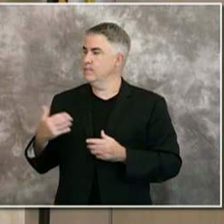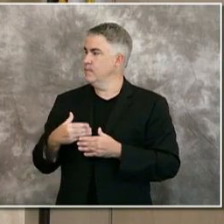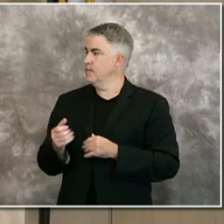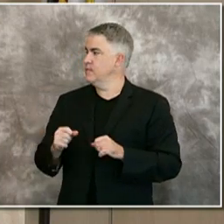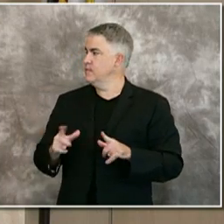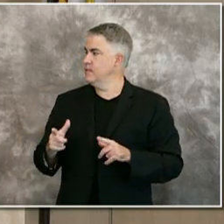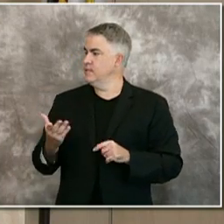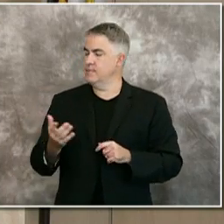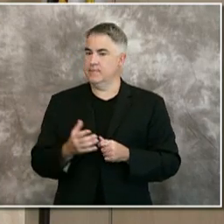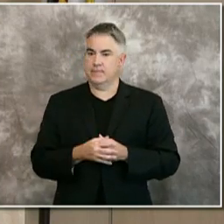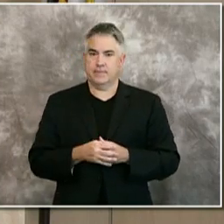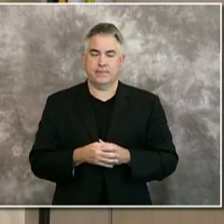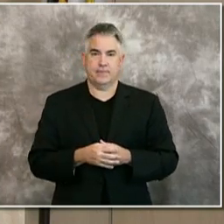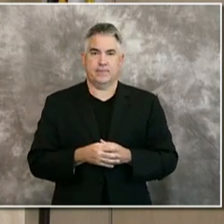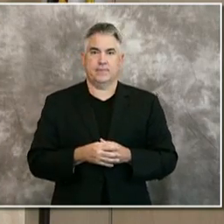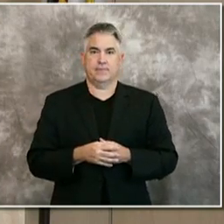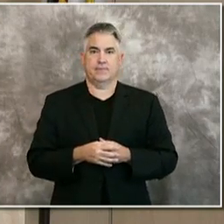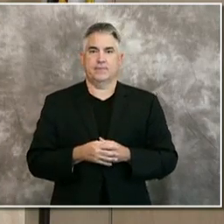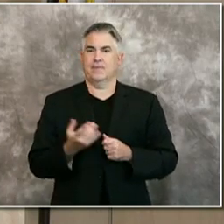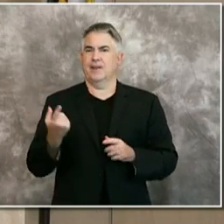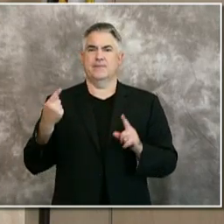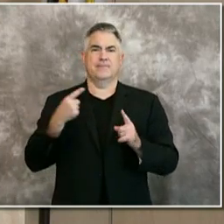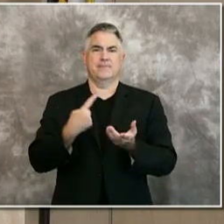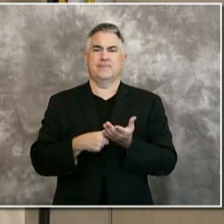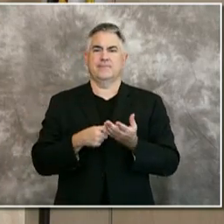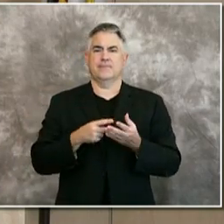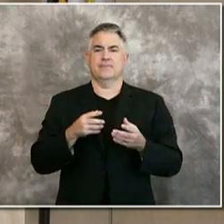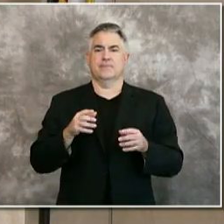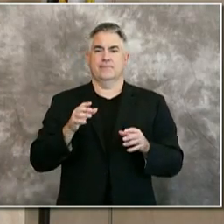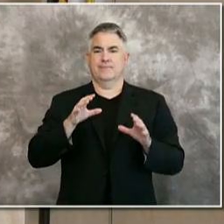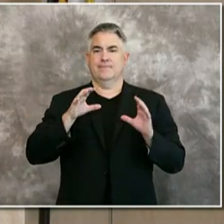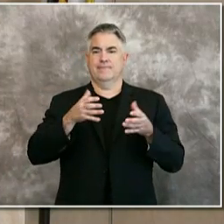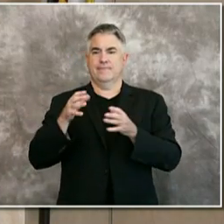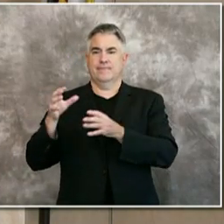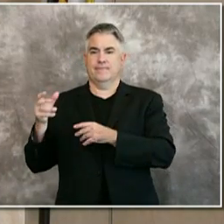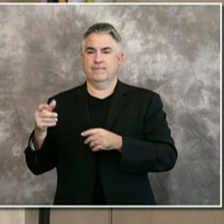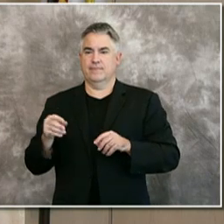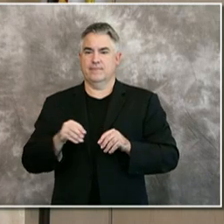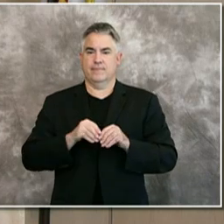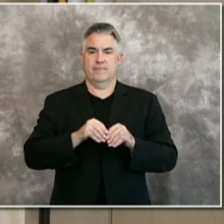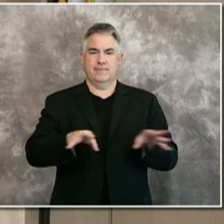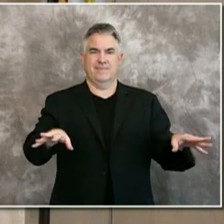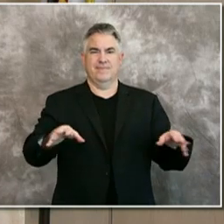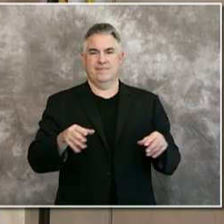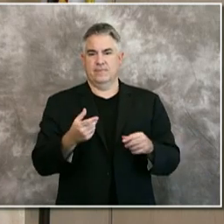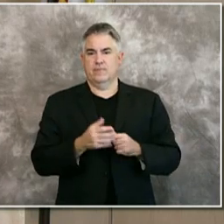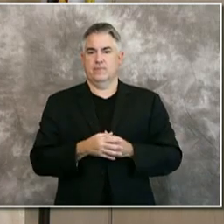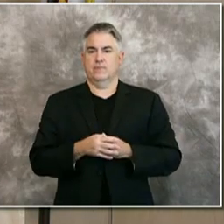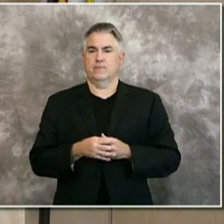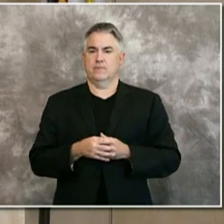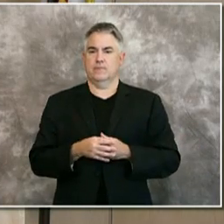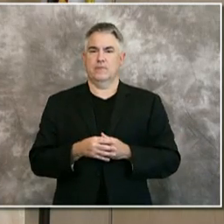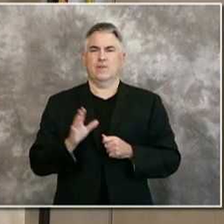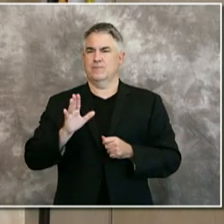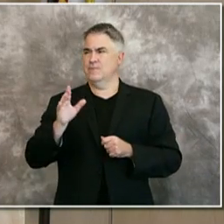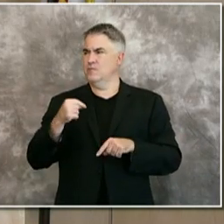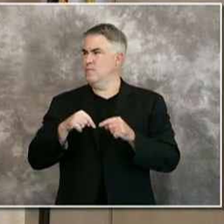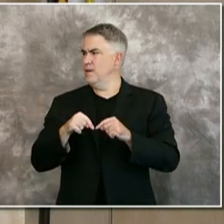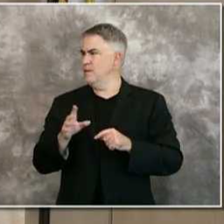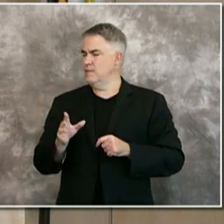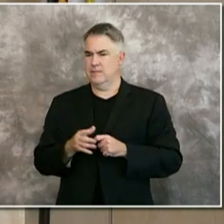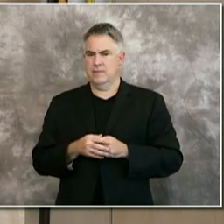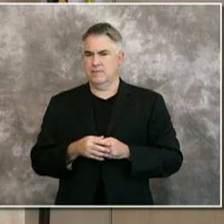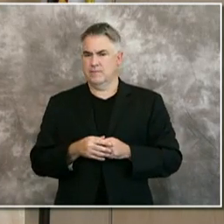we're going to now talk about outbreaks. So since the beginning of COVID-19, go back to the seal, please,